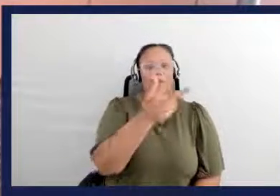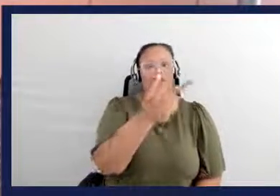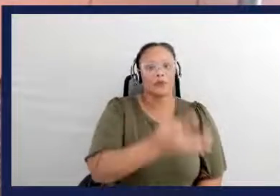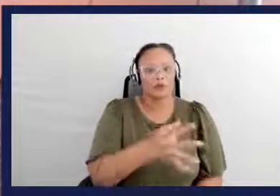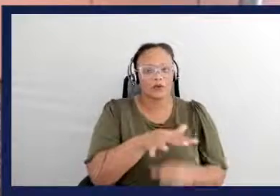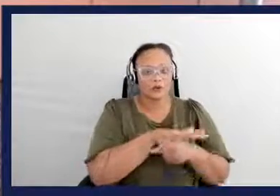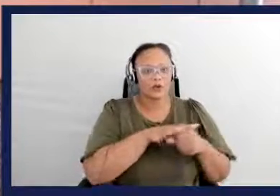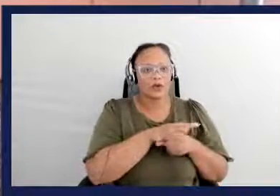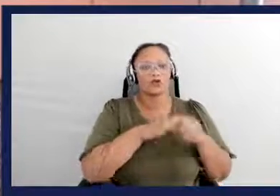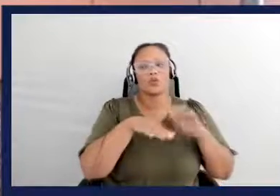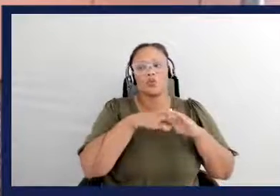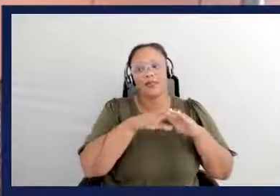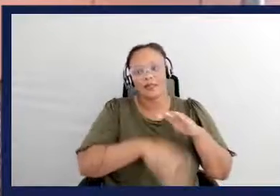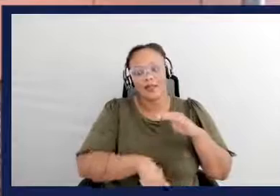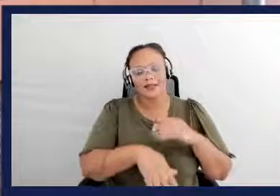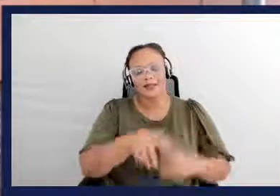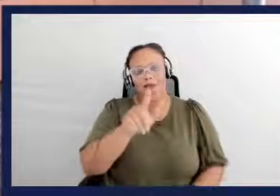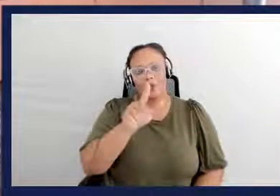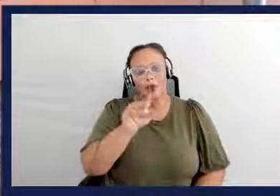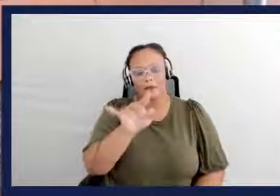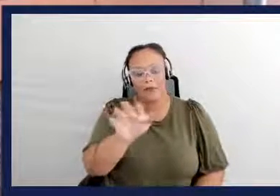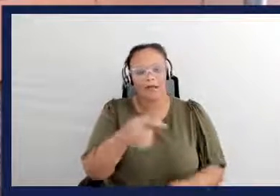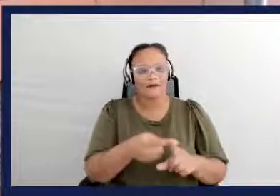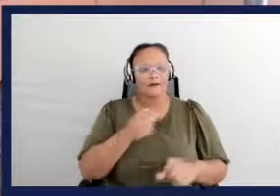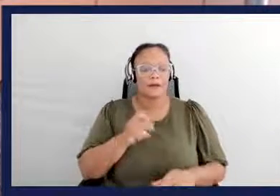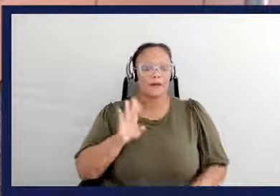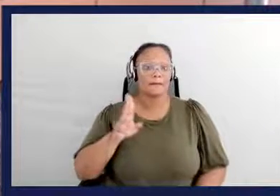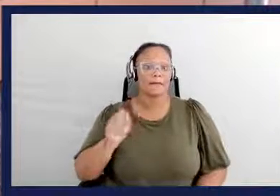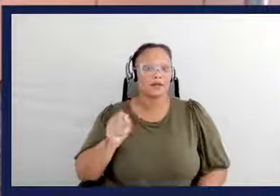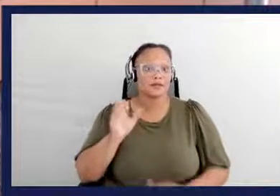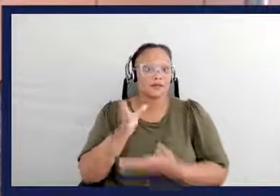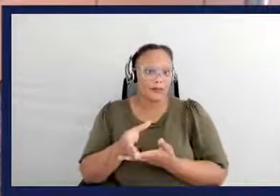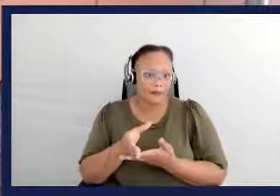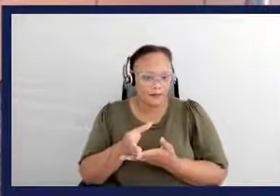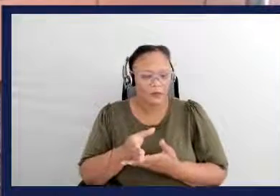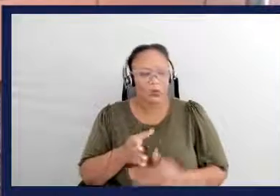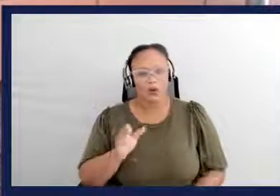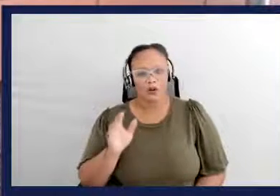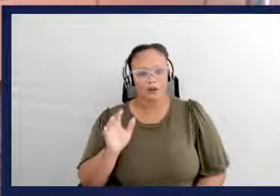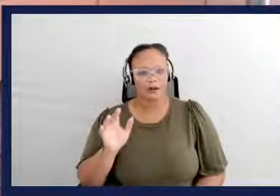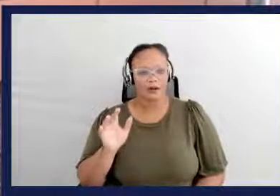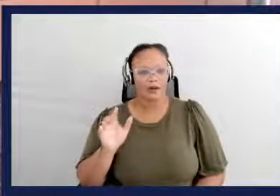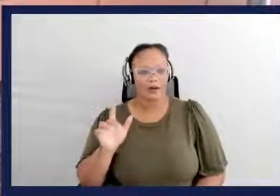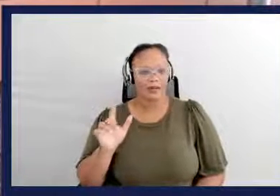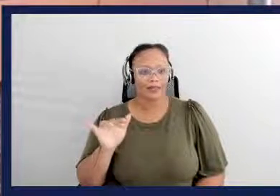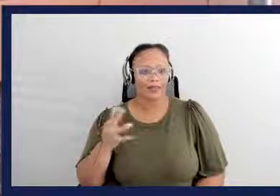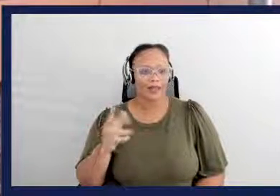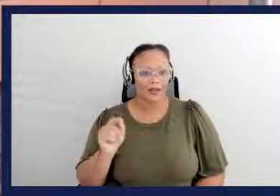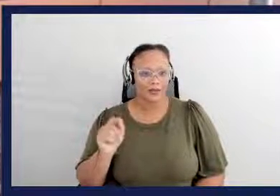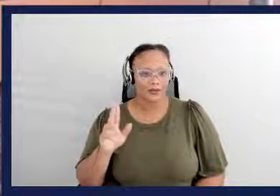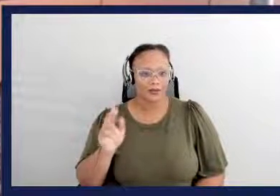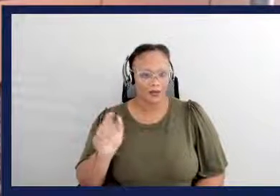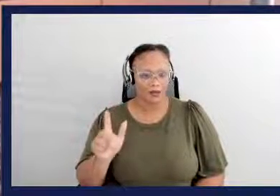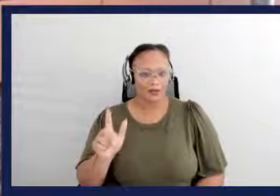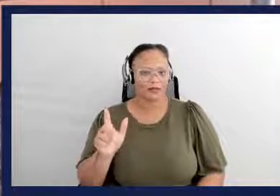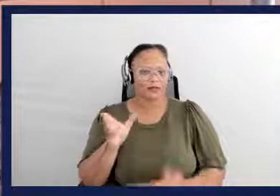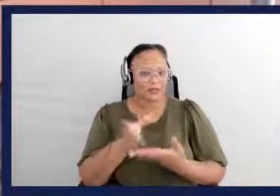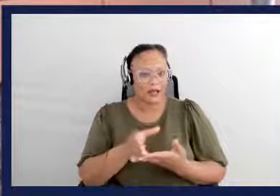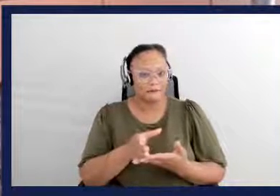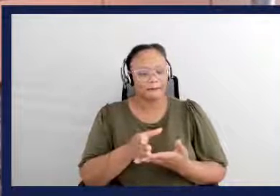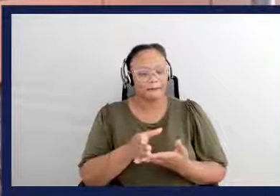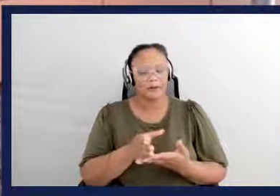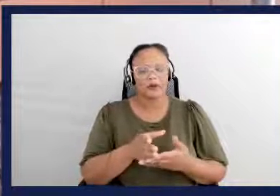than a mile of a bus stop or a light rail stop. But we then also measured how many were within 1/4 of a mile,